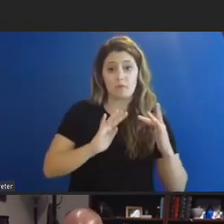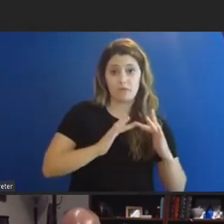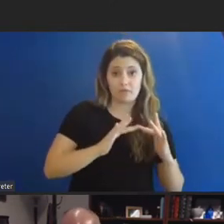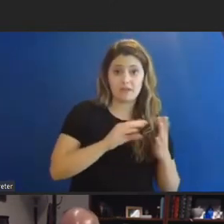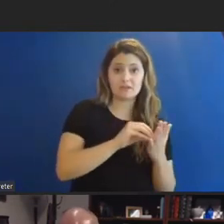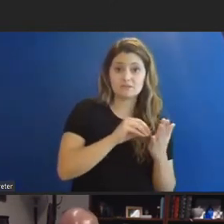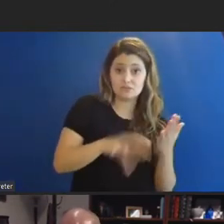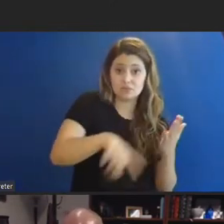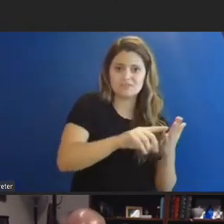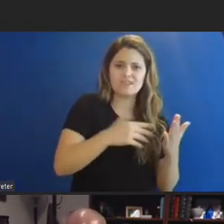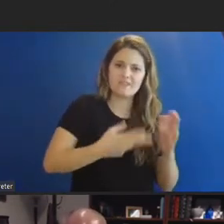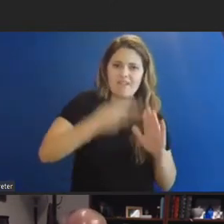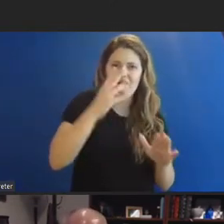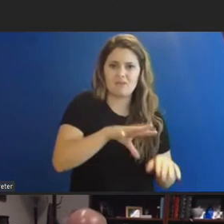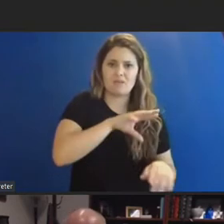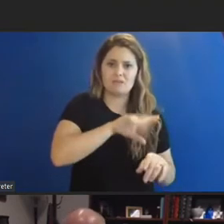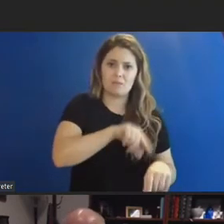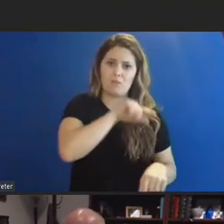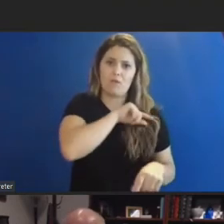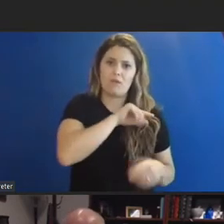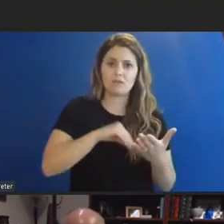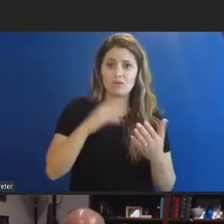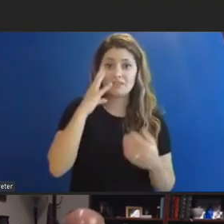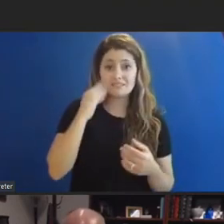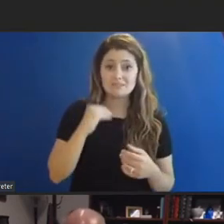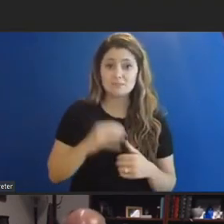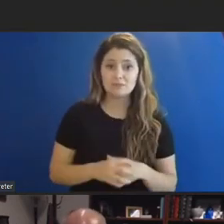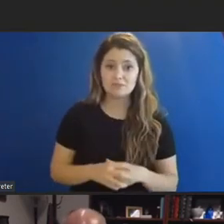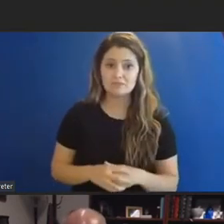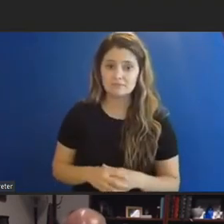have a high quality learning experience. Excellent.